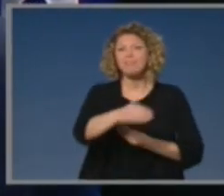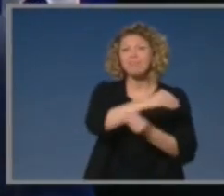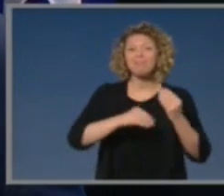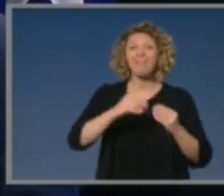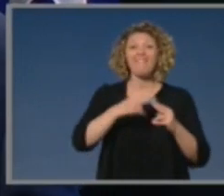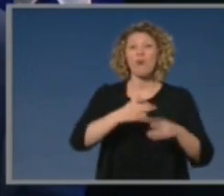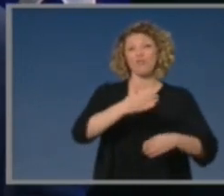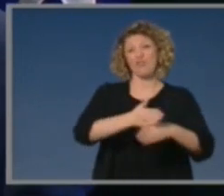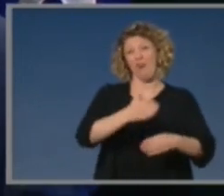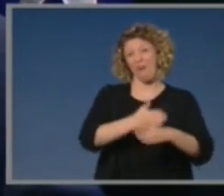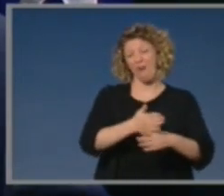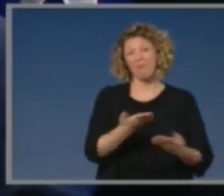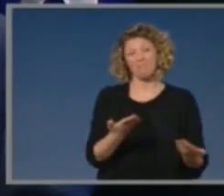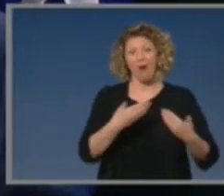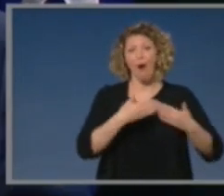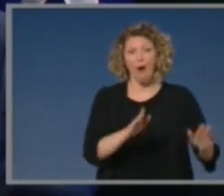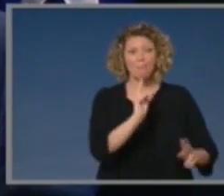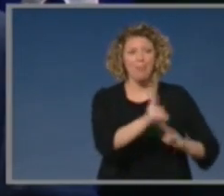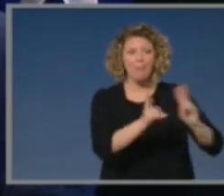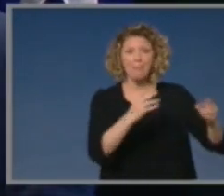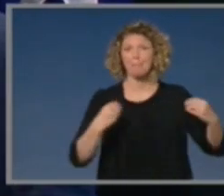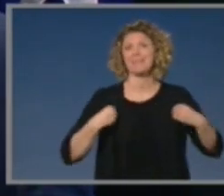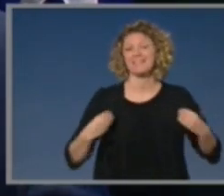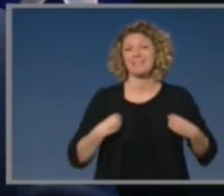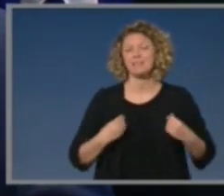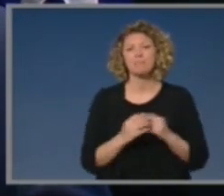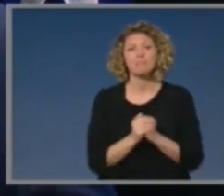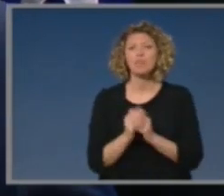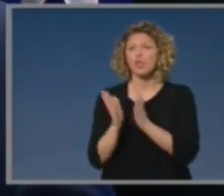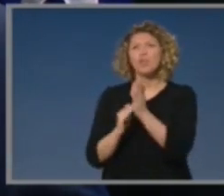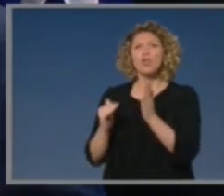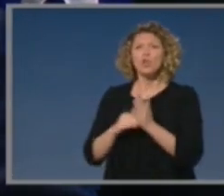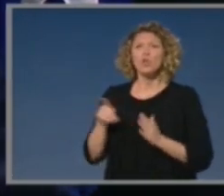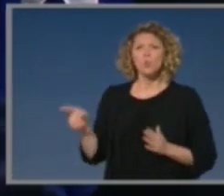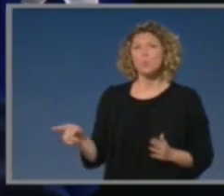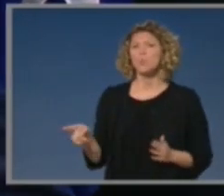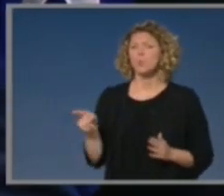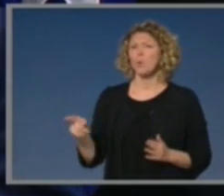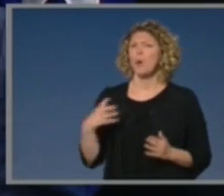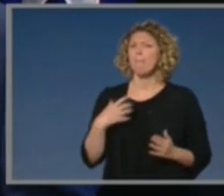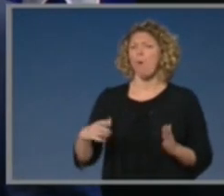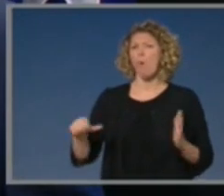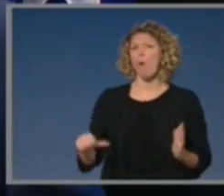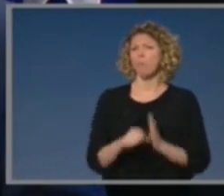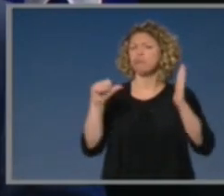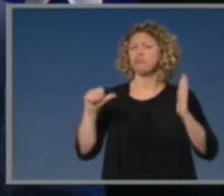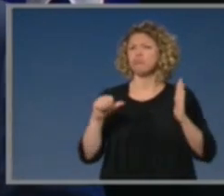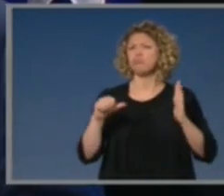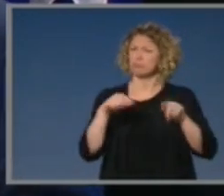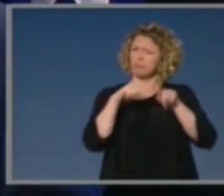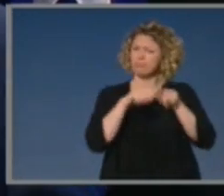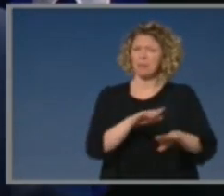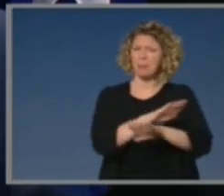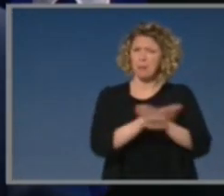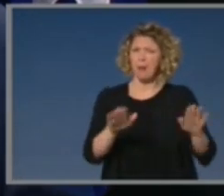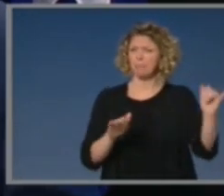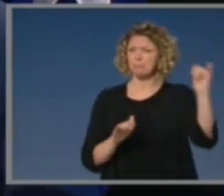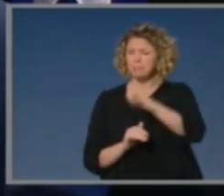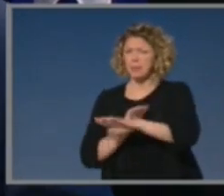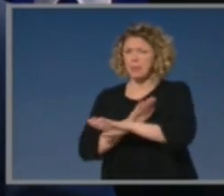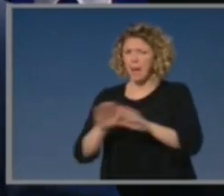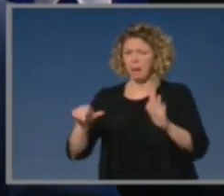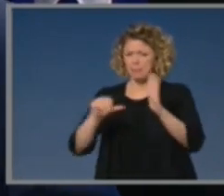sectors. So we're working cooperatively together. New Zealand has a stronger biosecurity and border arrangements, as do we, and